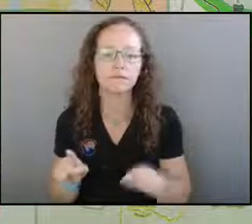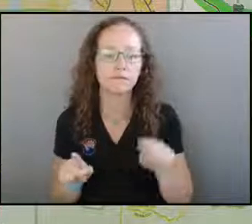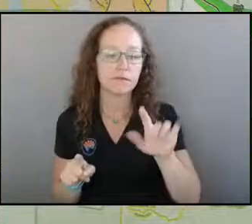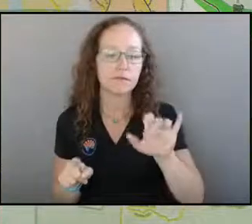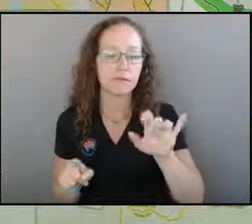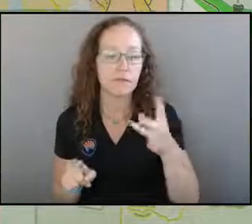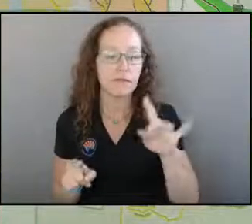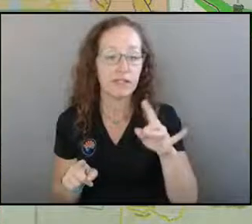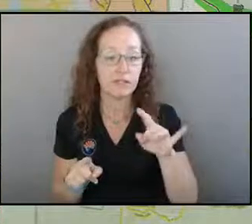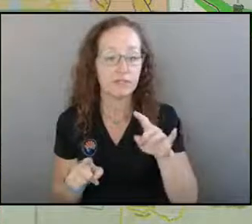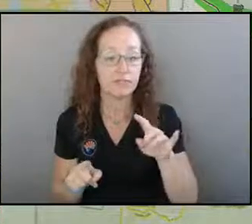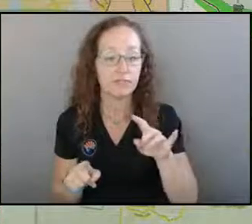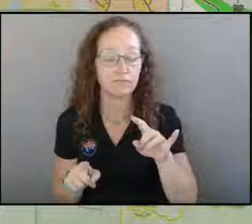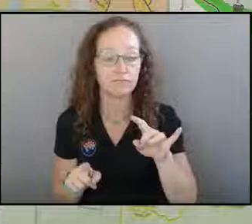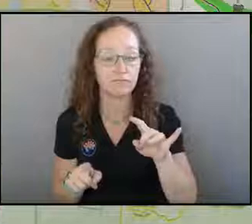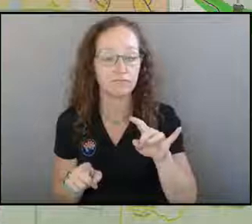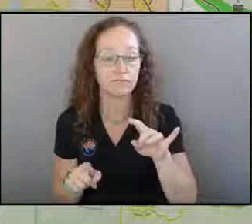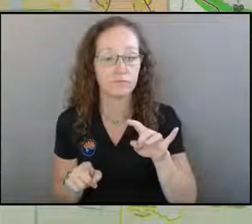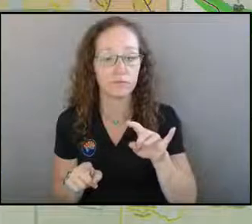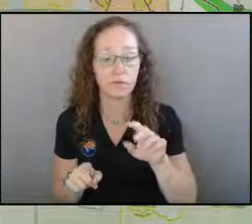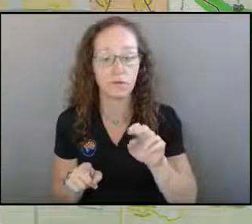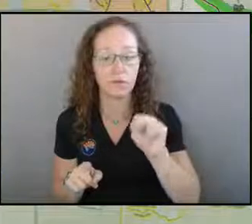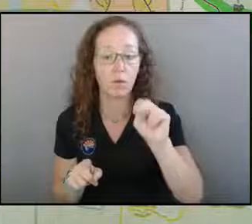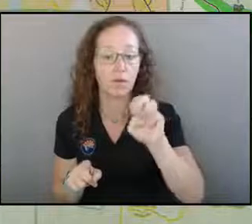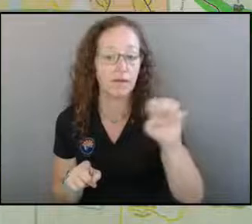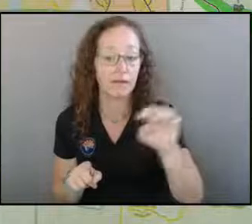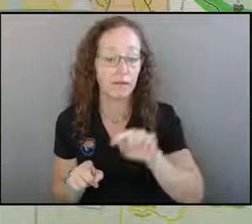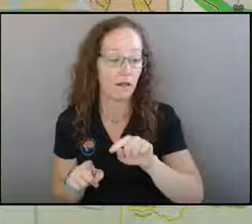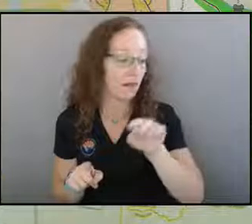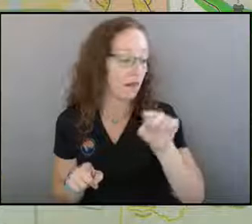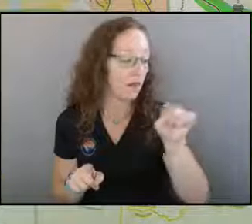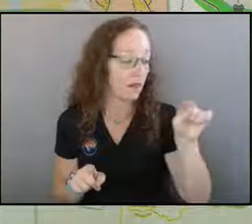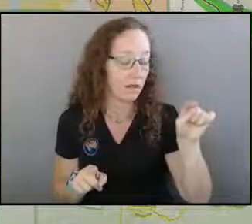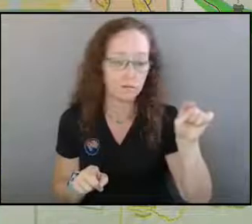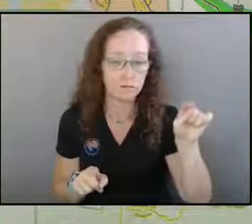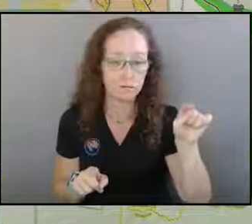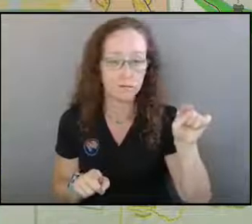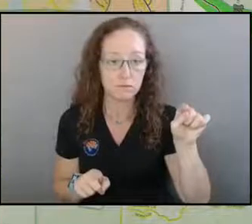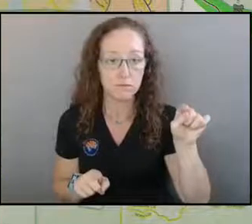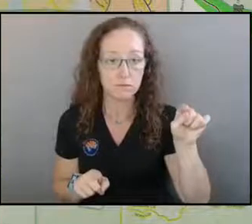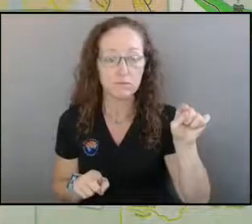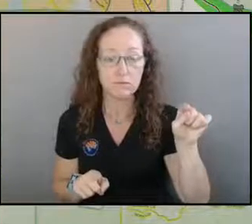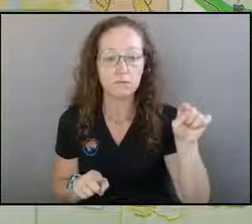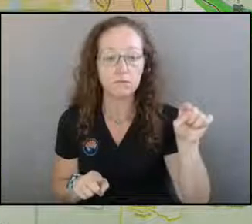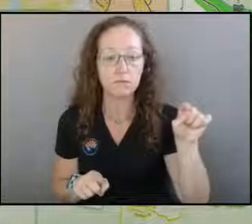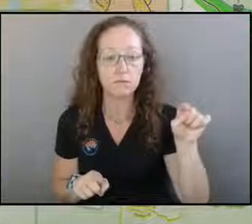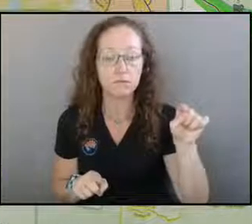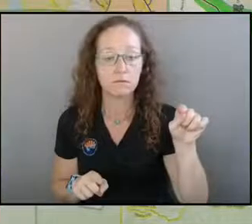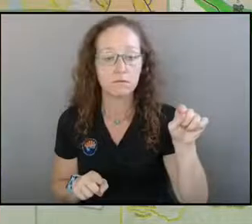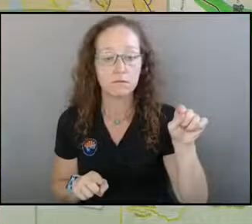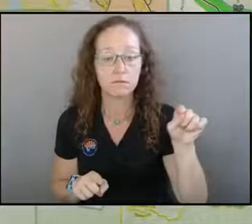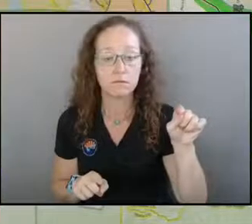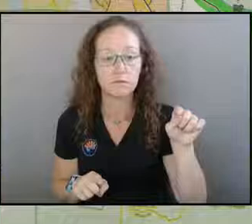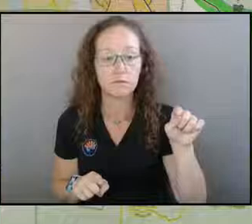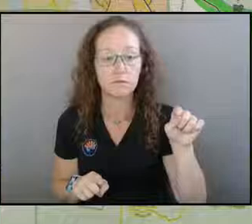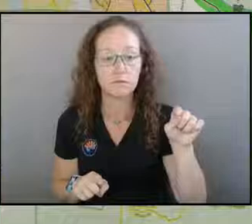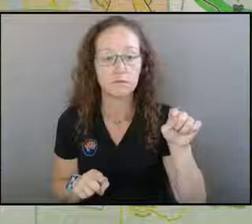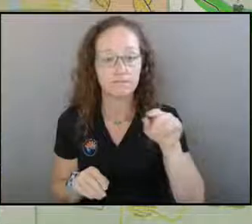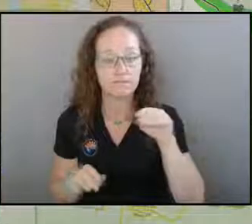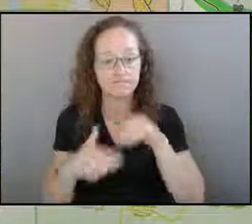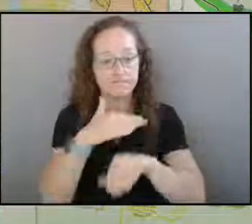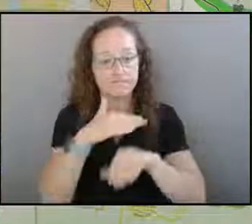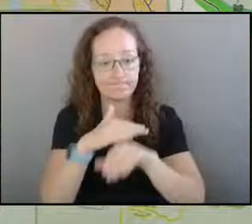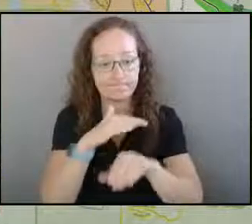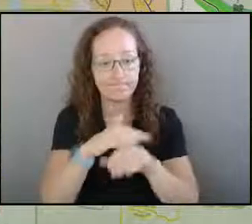continue traveling northeast on 518, and we're going to be repopulating the area